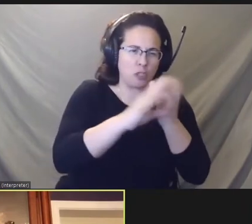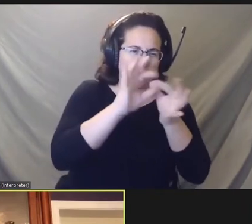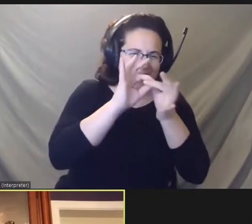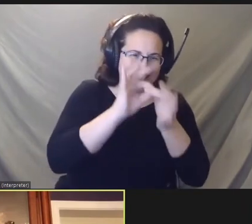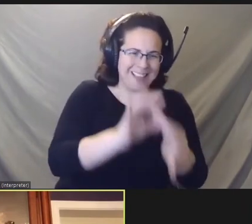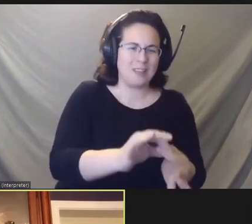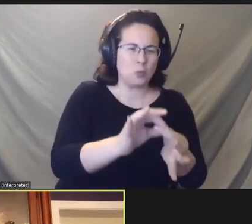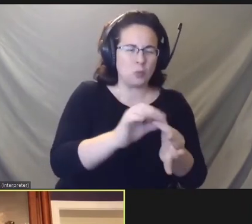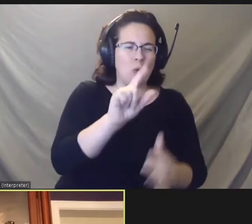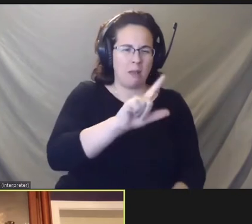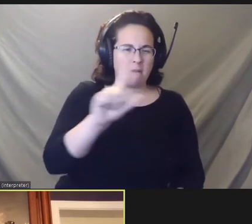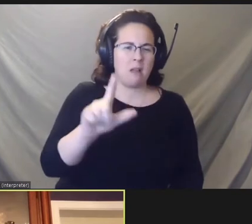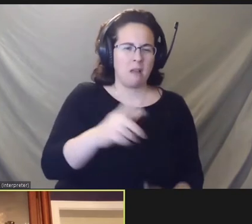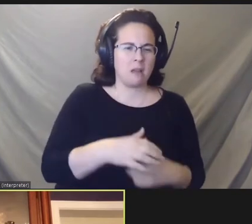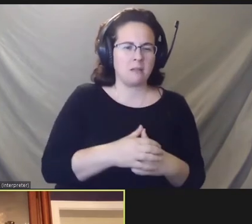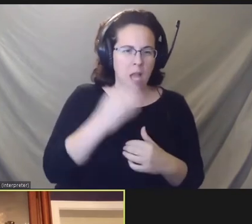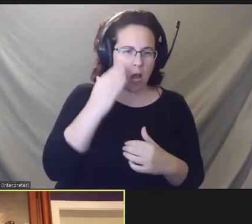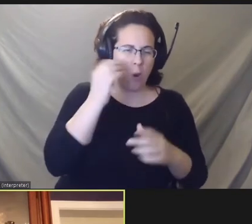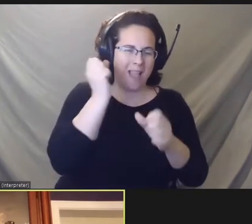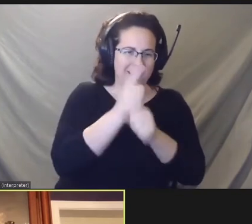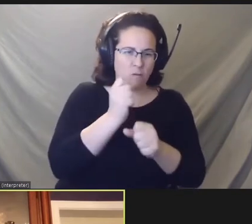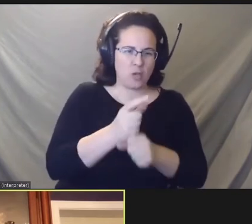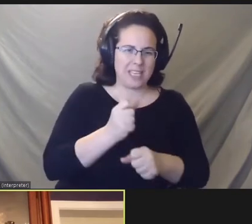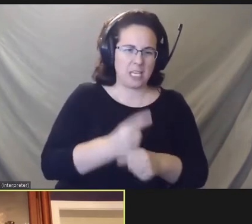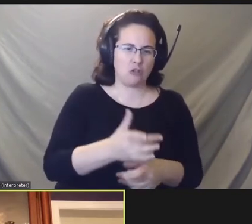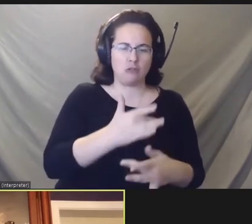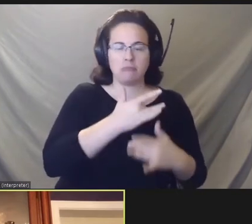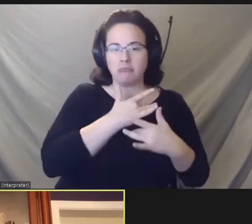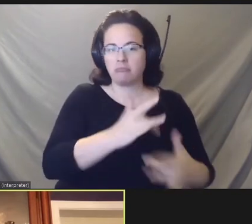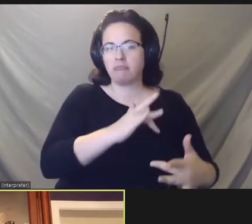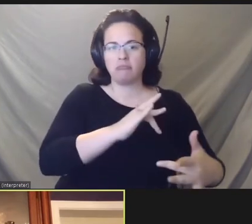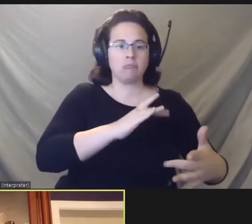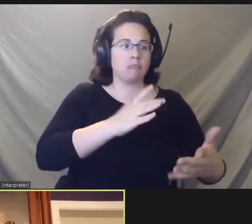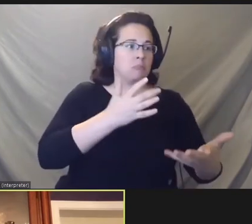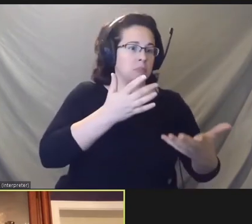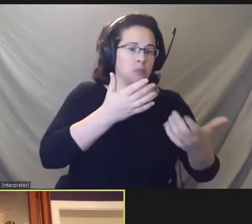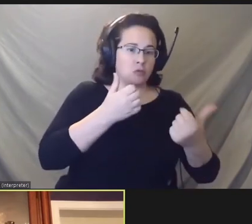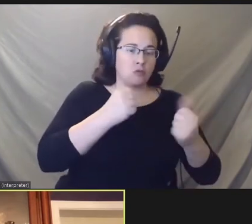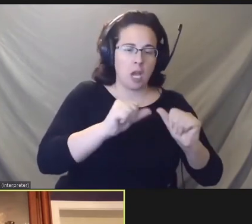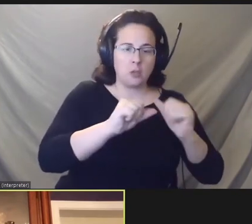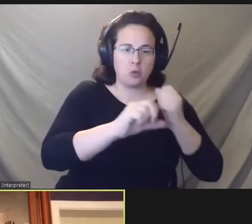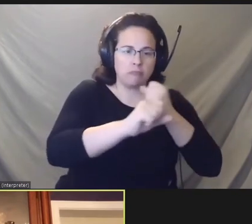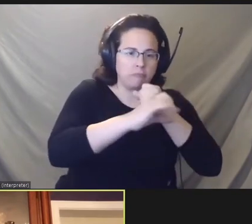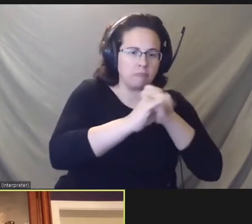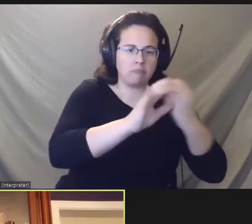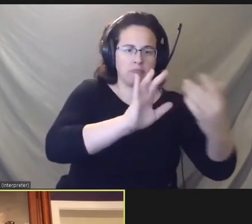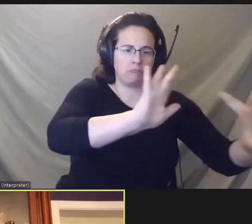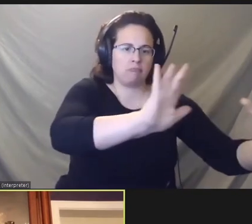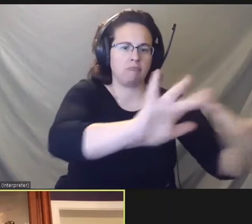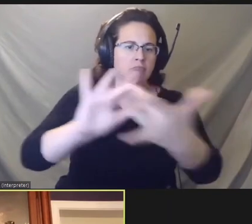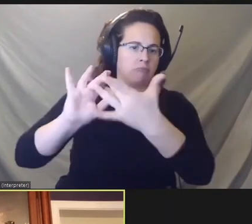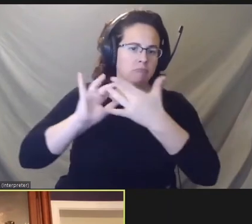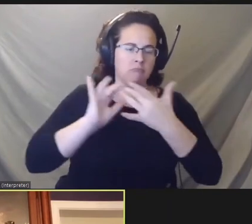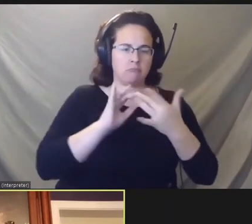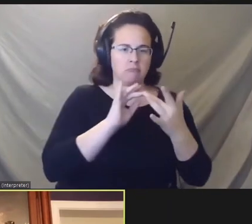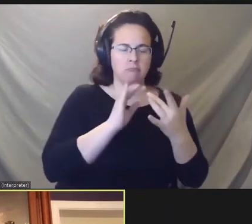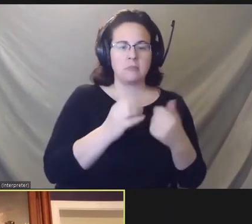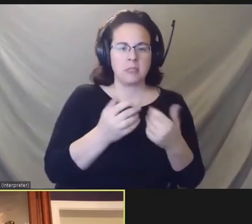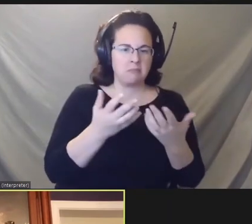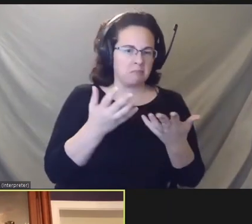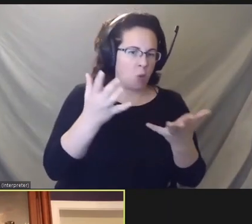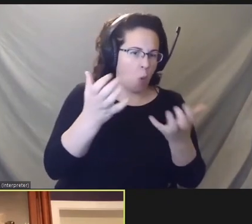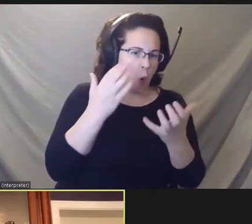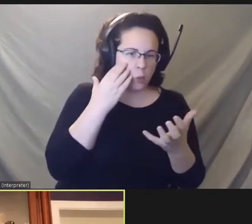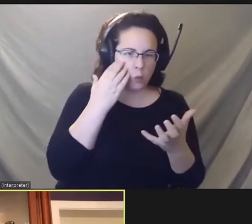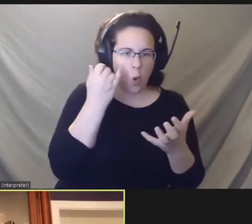every year there's an effort to reach out with Lifeline, and wanted to know if there was any update about